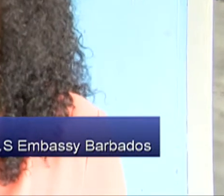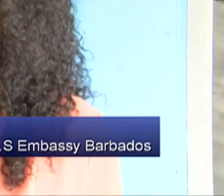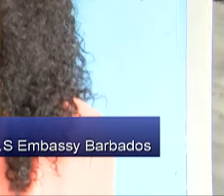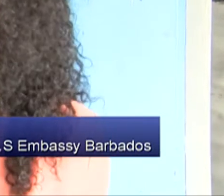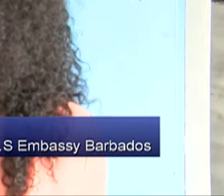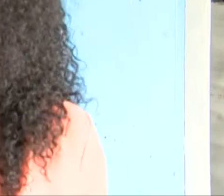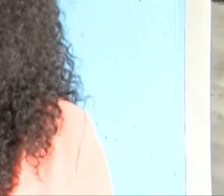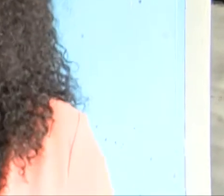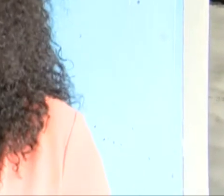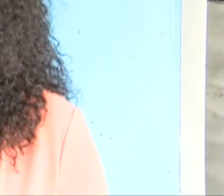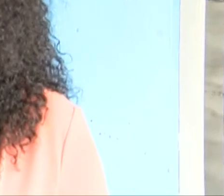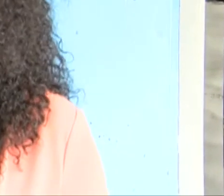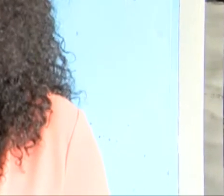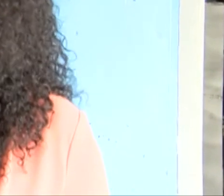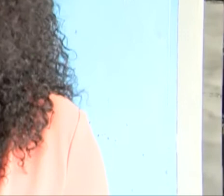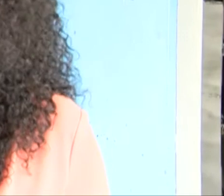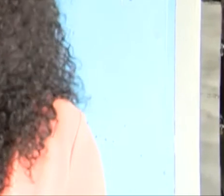that education has played throughout